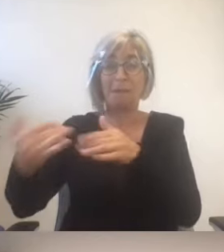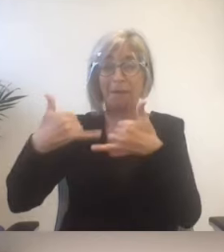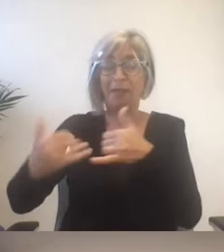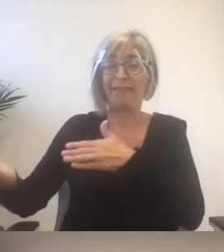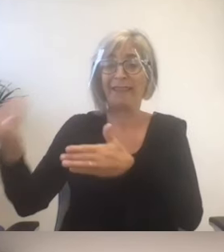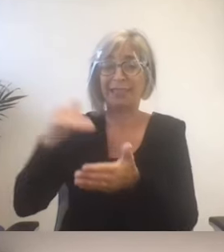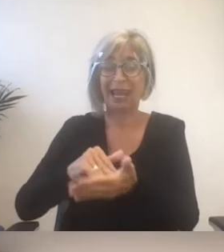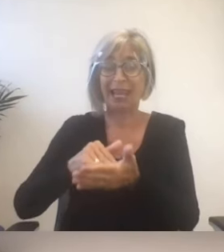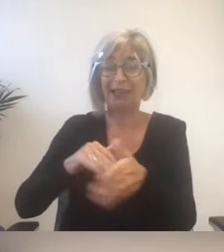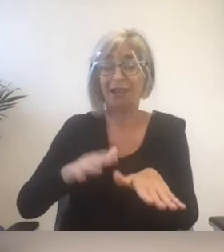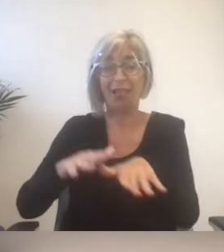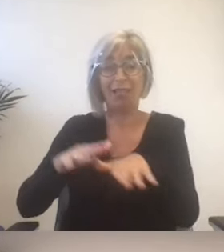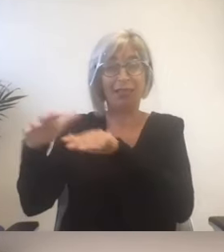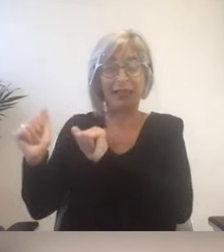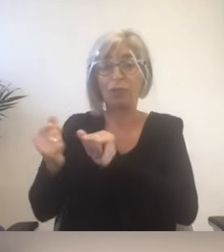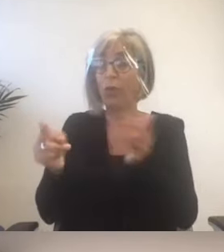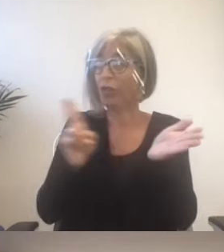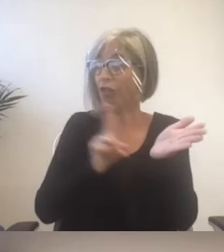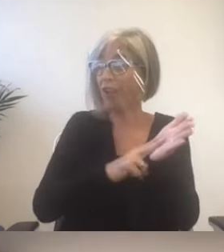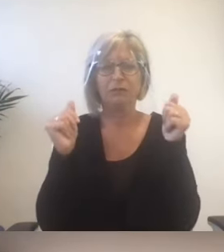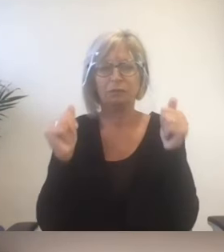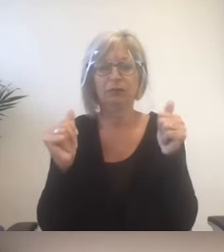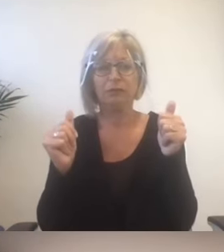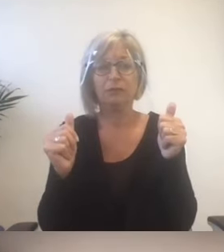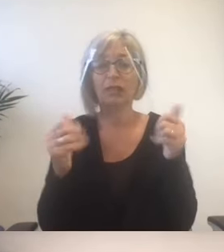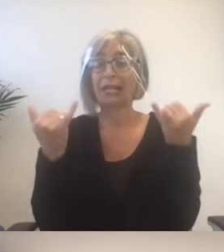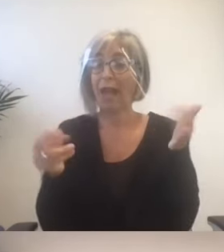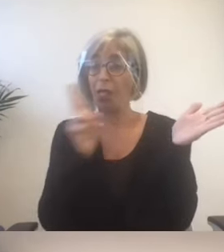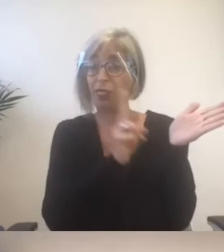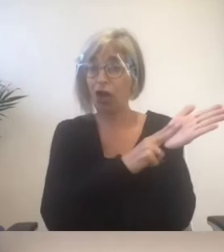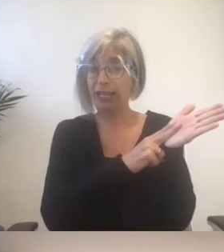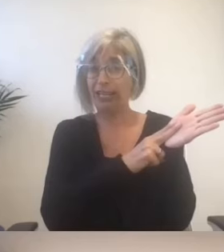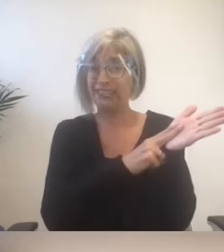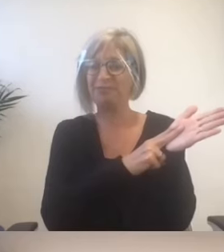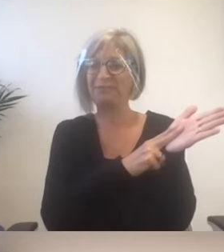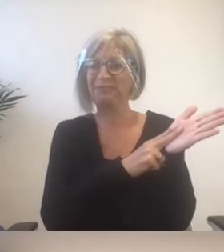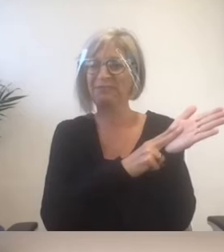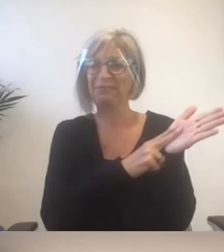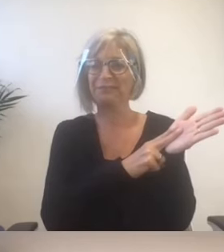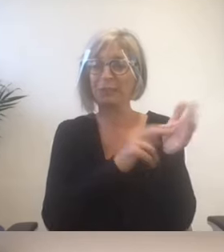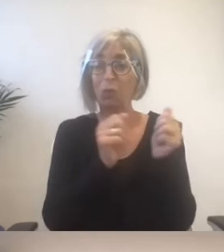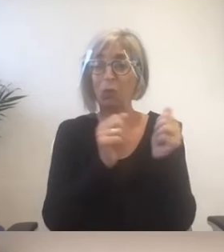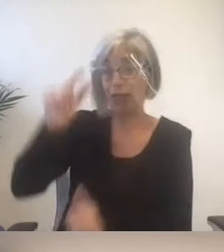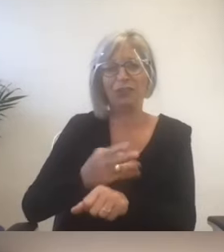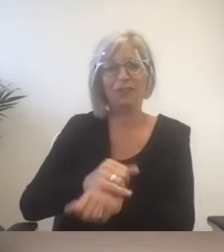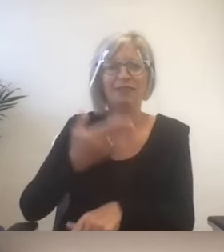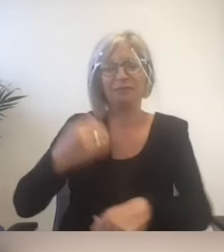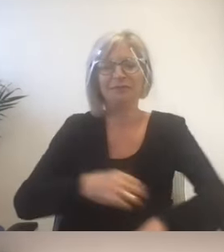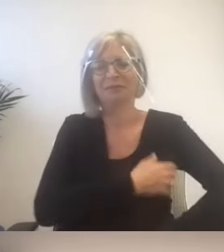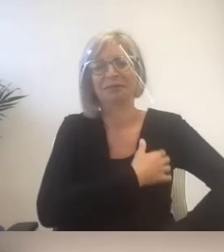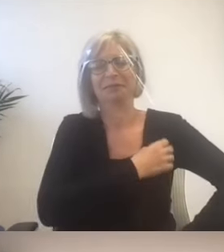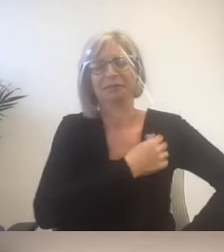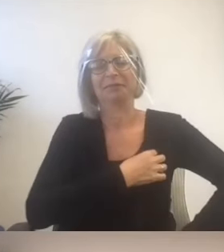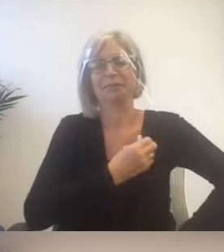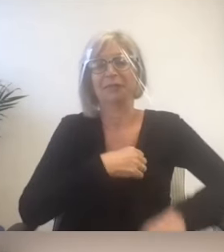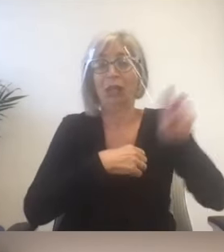lose your recording. So let's go ahead and log in. So we're gonna go ahead and log in. Let's log in with Google.